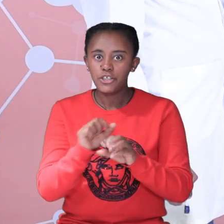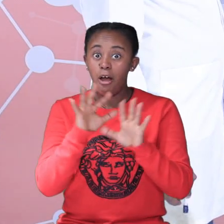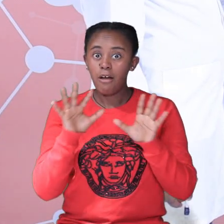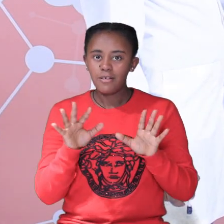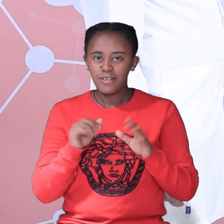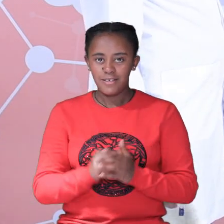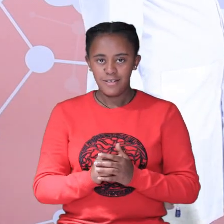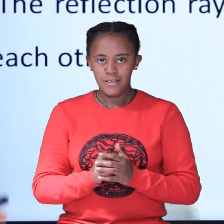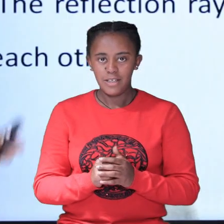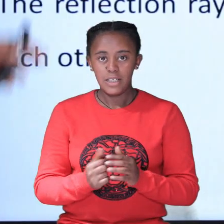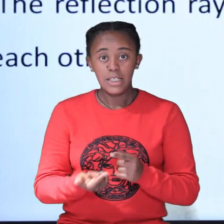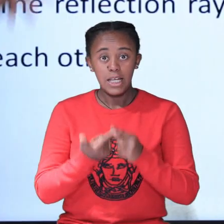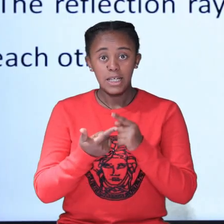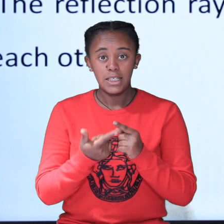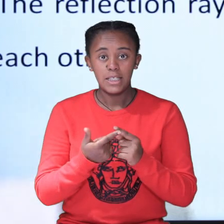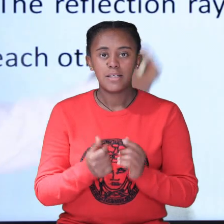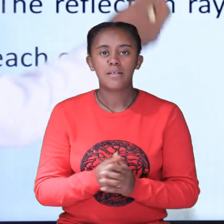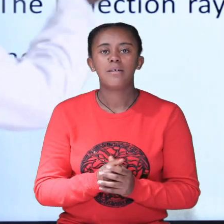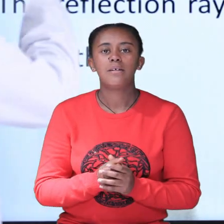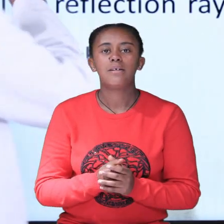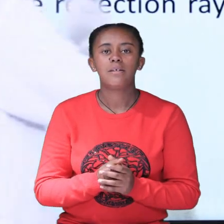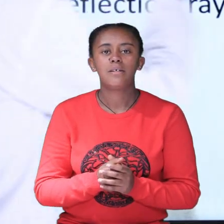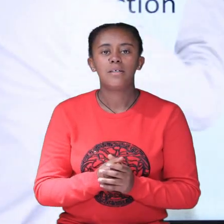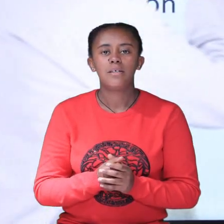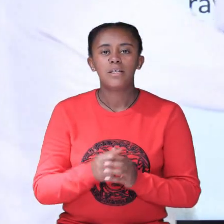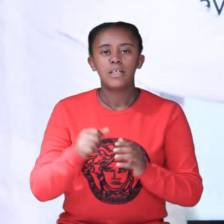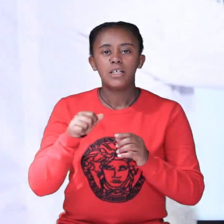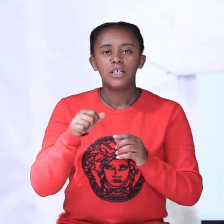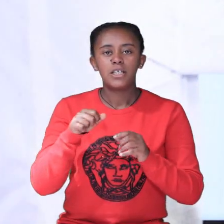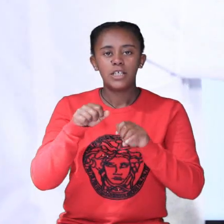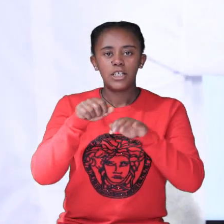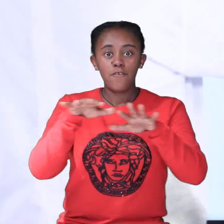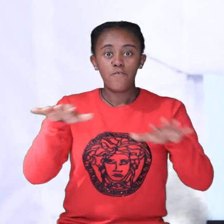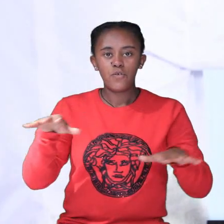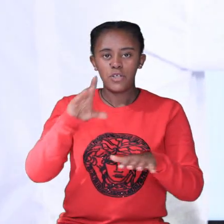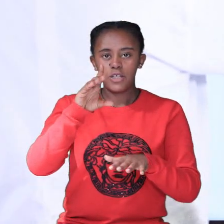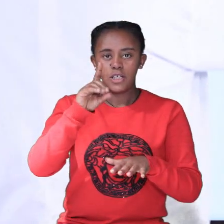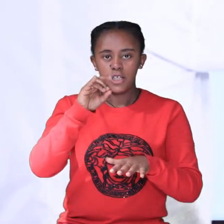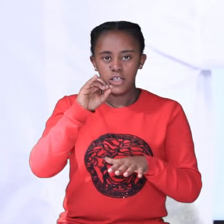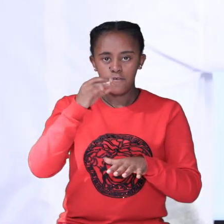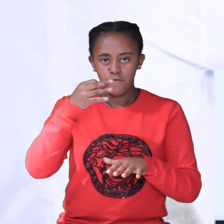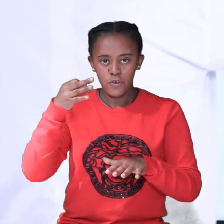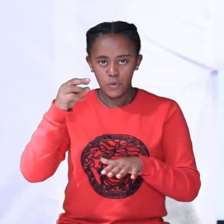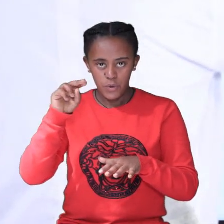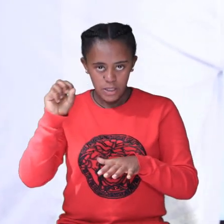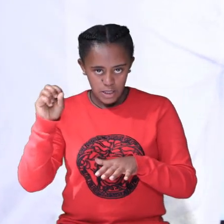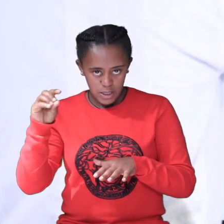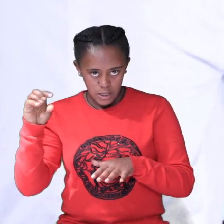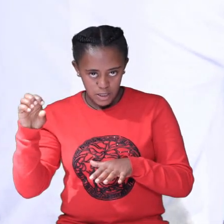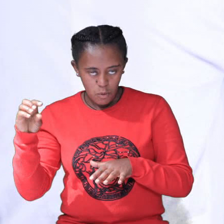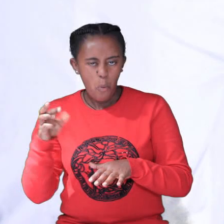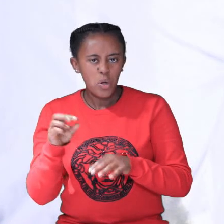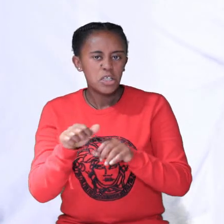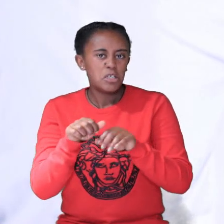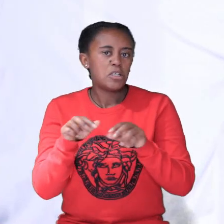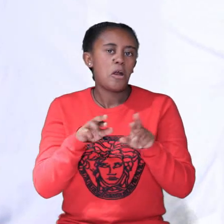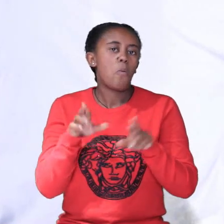And the next is diffused reflection or irregular reflection.